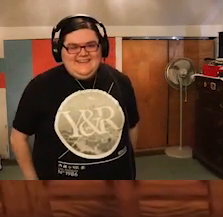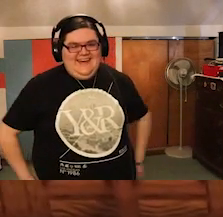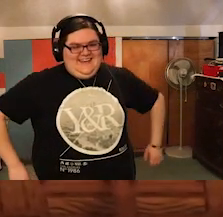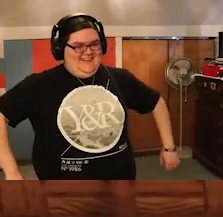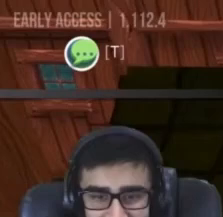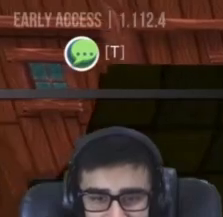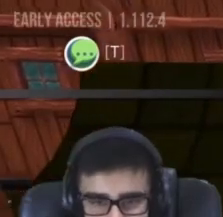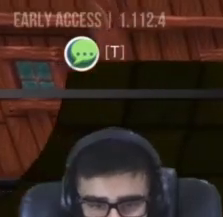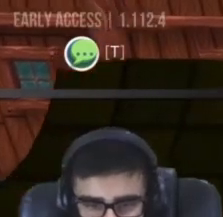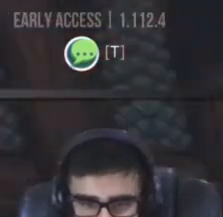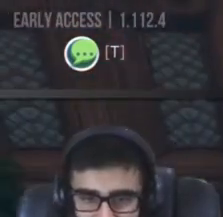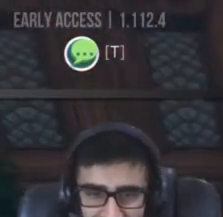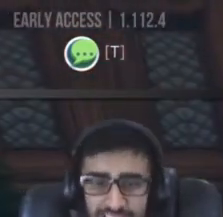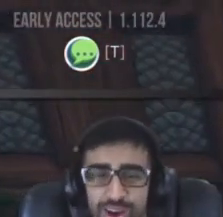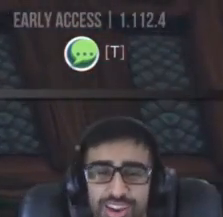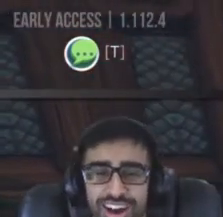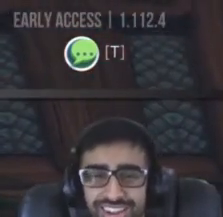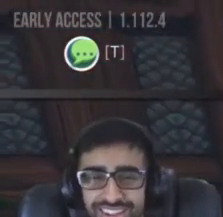Nile?